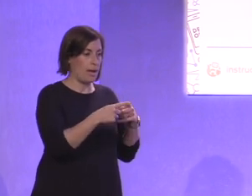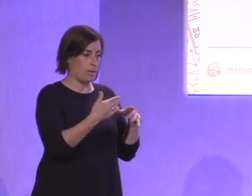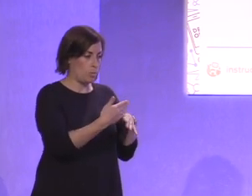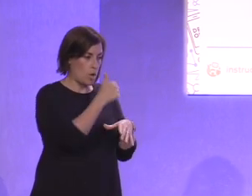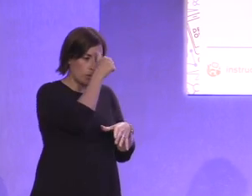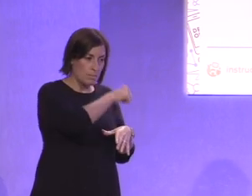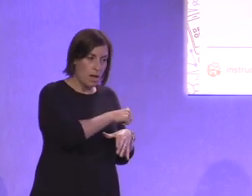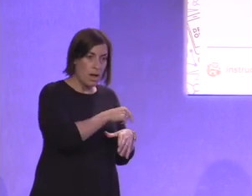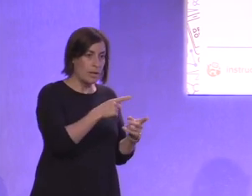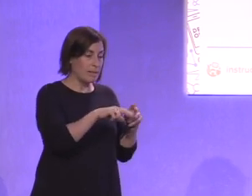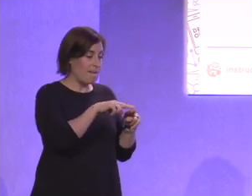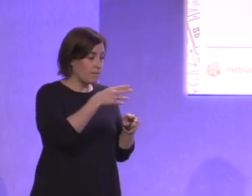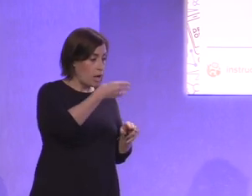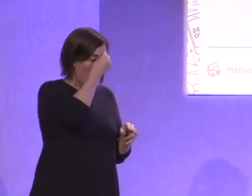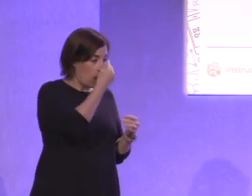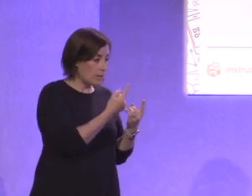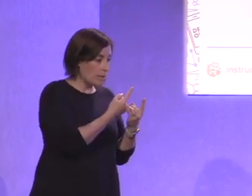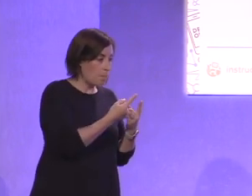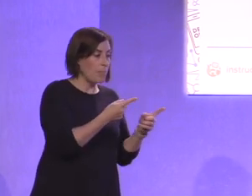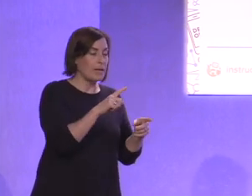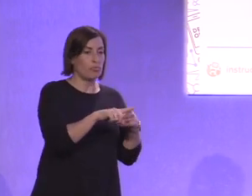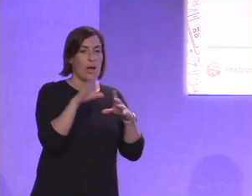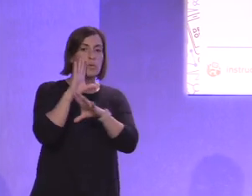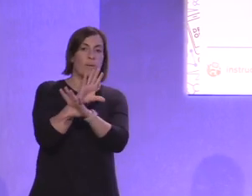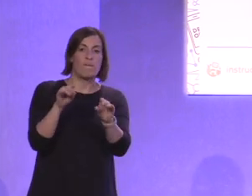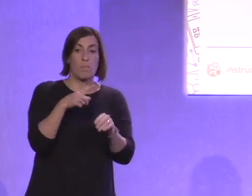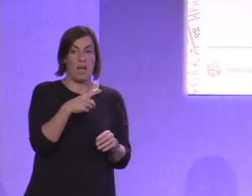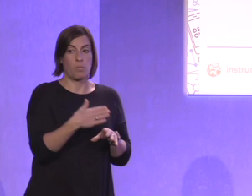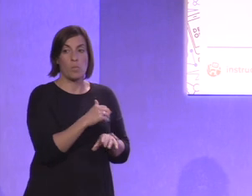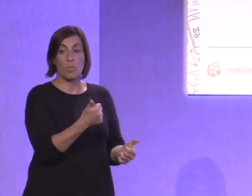that works, we try to give away.